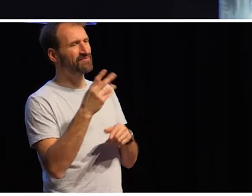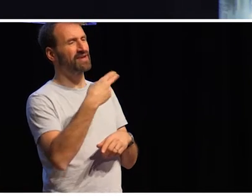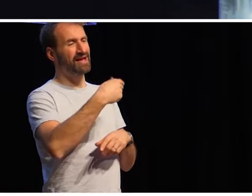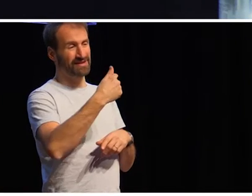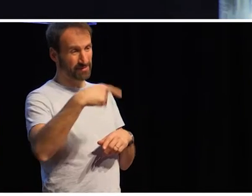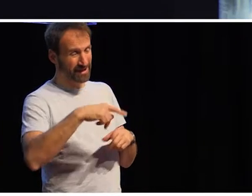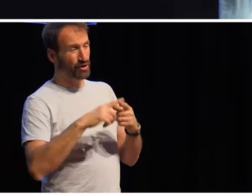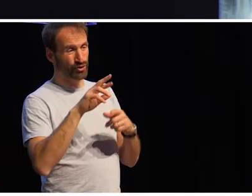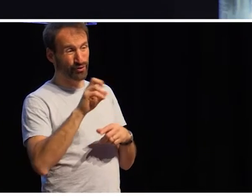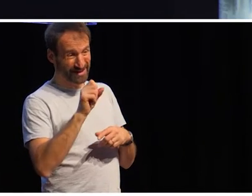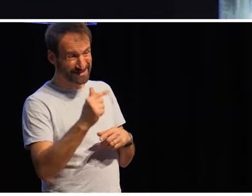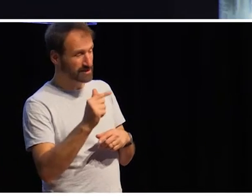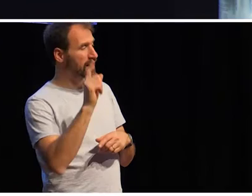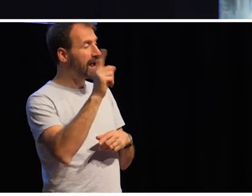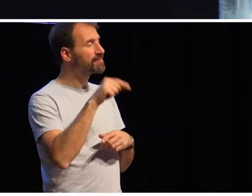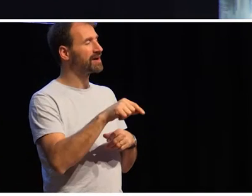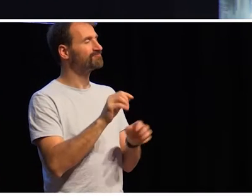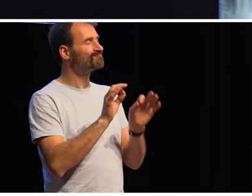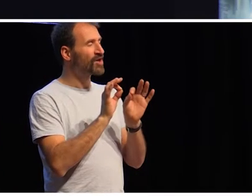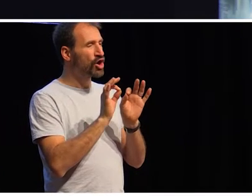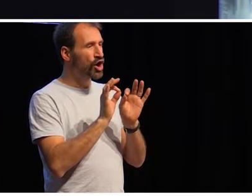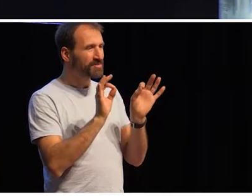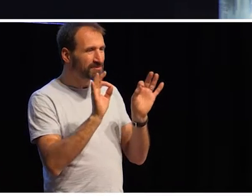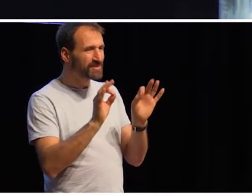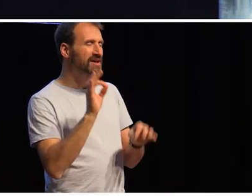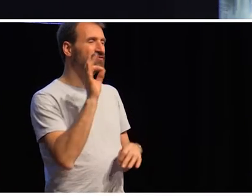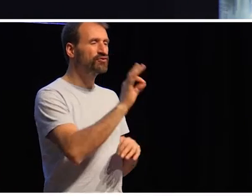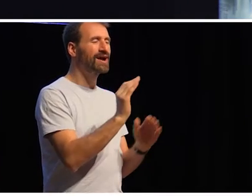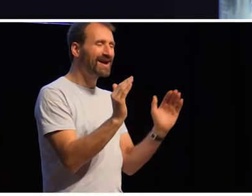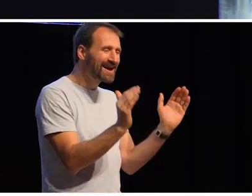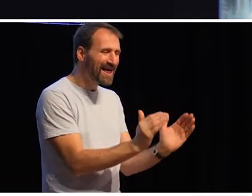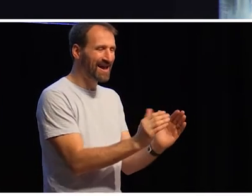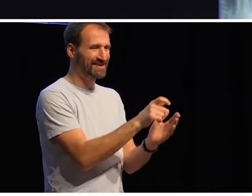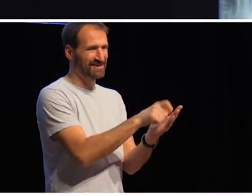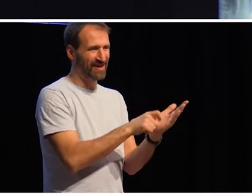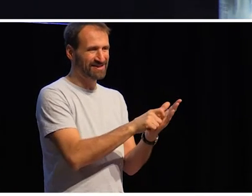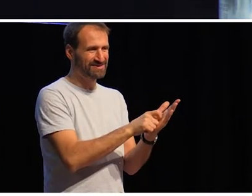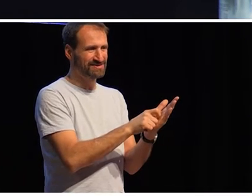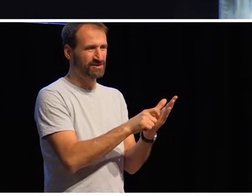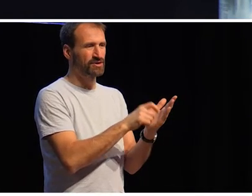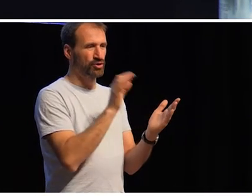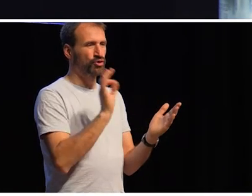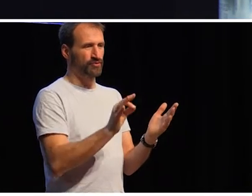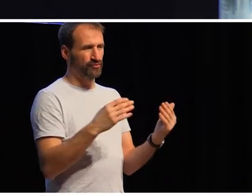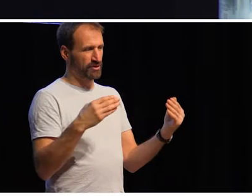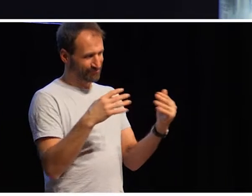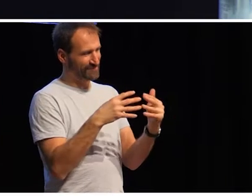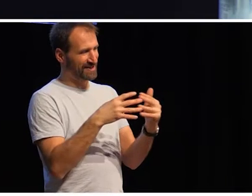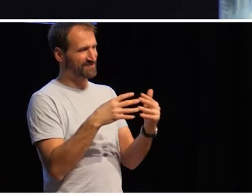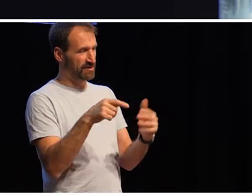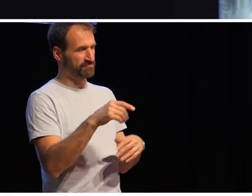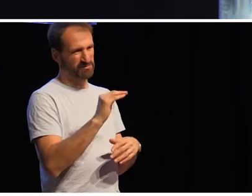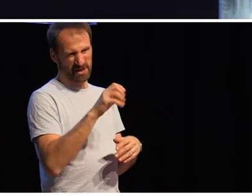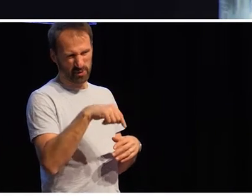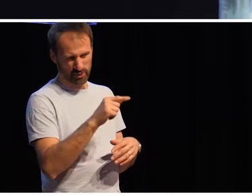heavily for small devices and low bandwidth networks. So it's all basically, instead of text, it's binary, but